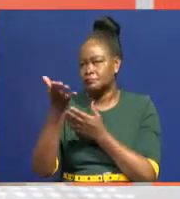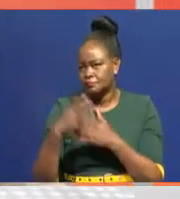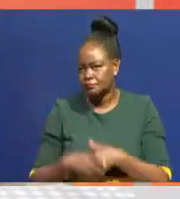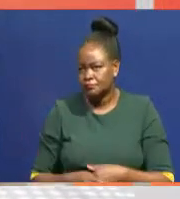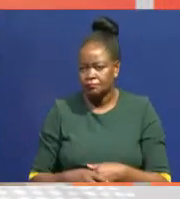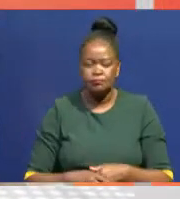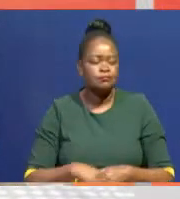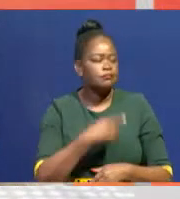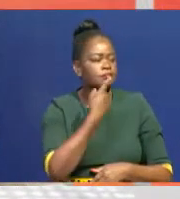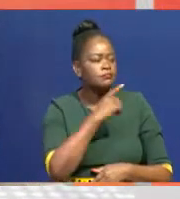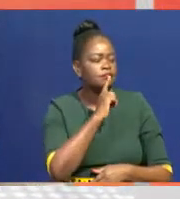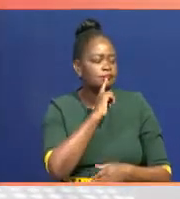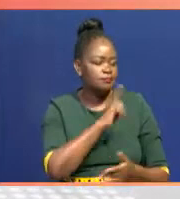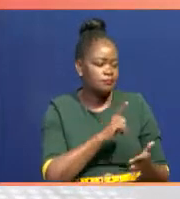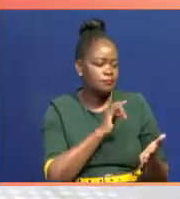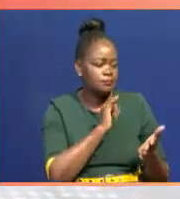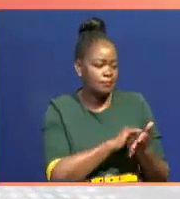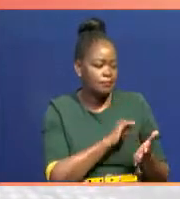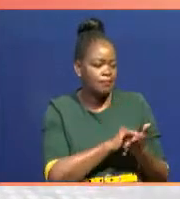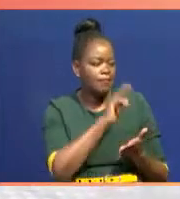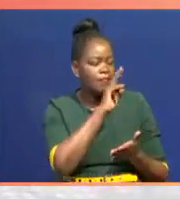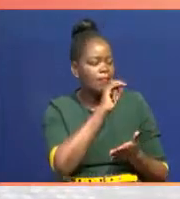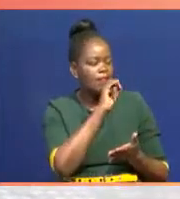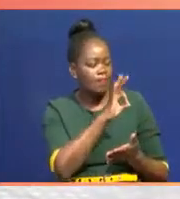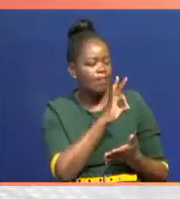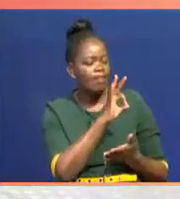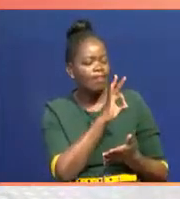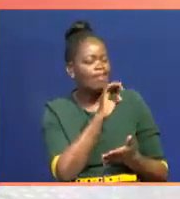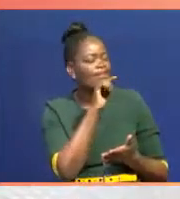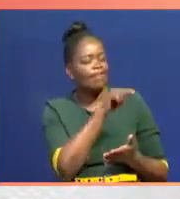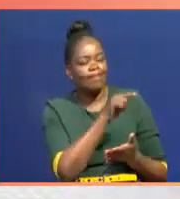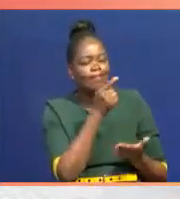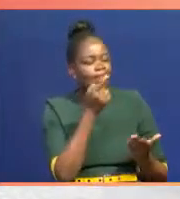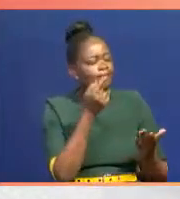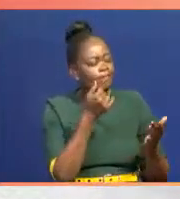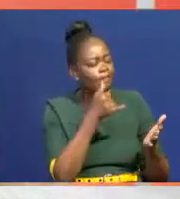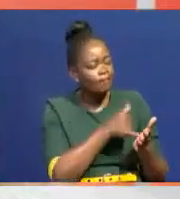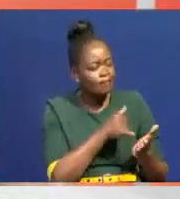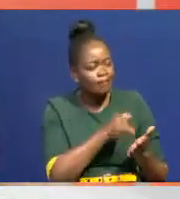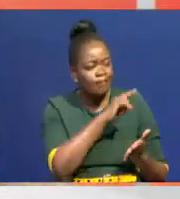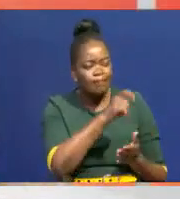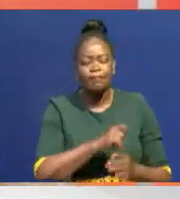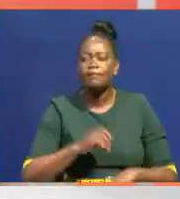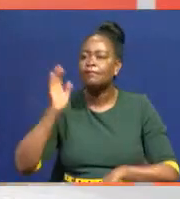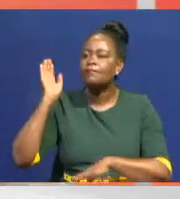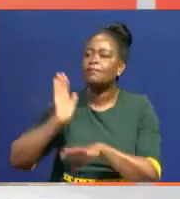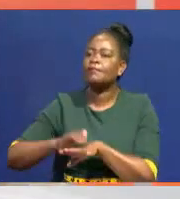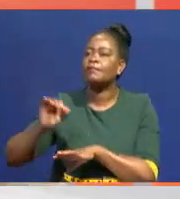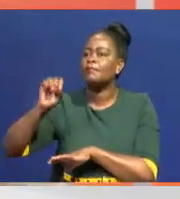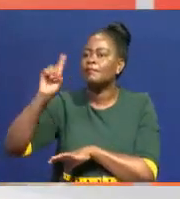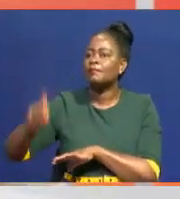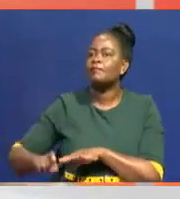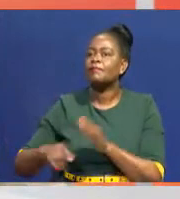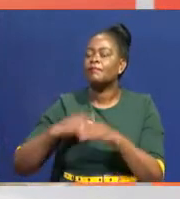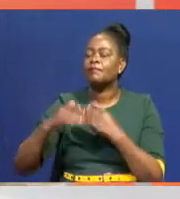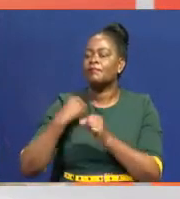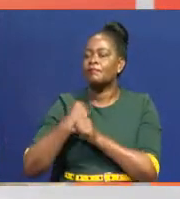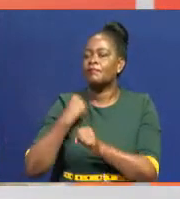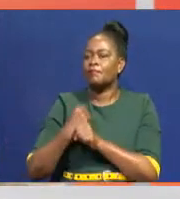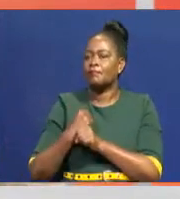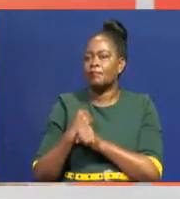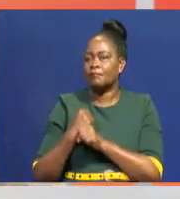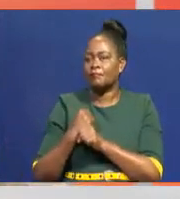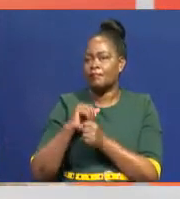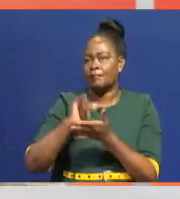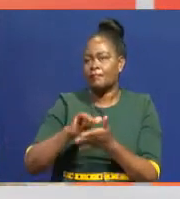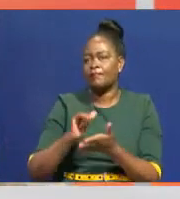Right. So USF, where does USF fall in all this? Yes, so that's a good question. Now, with all the efforts that